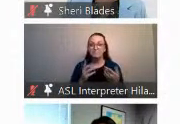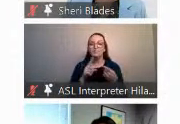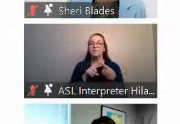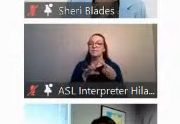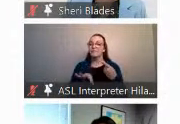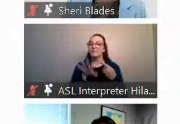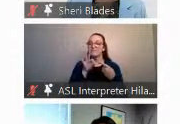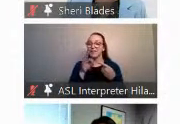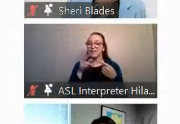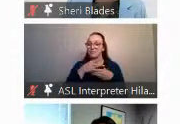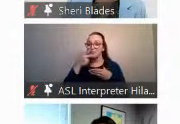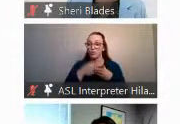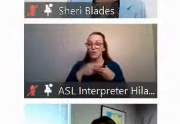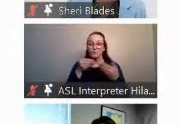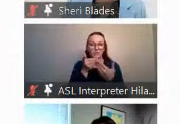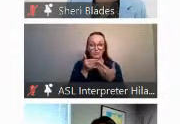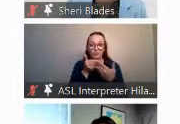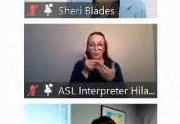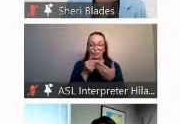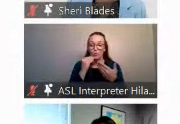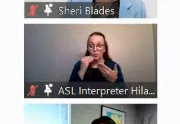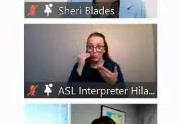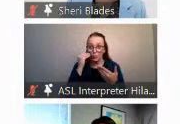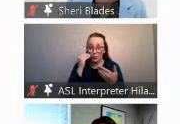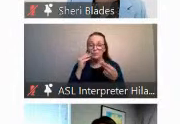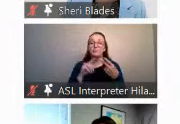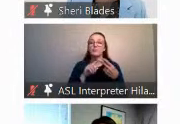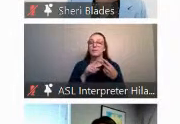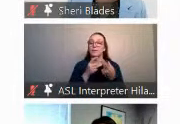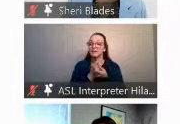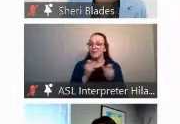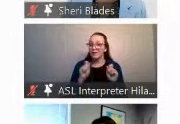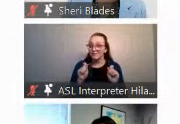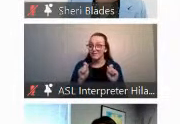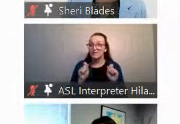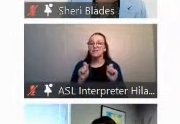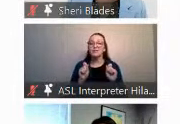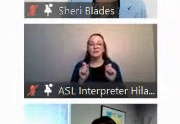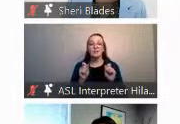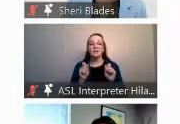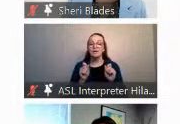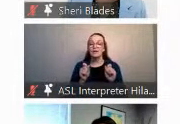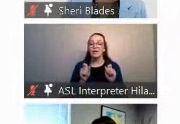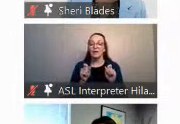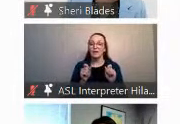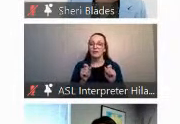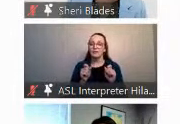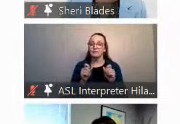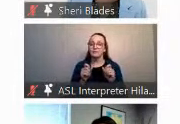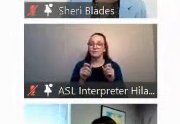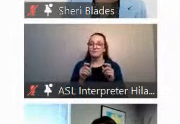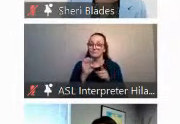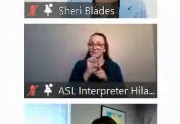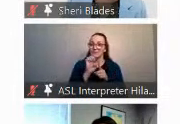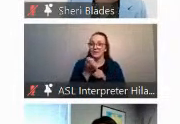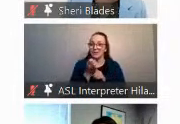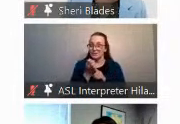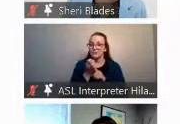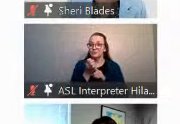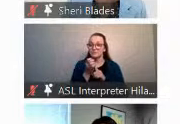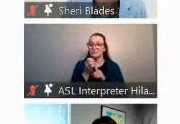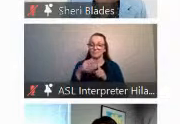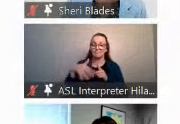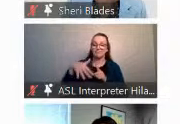proximity to them. They value safety and secure setting for their children, programs with a positive